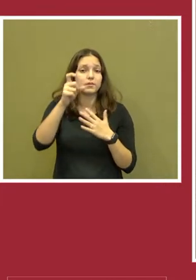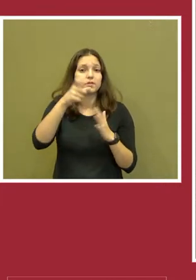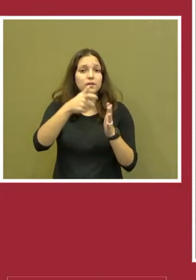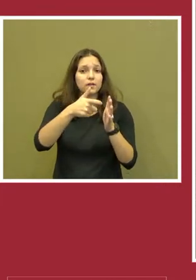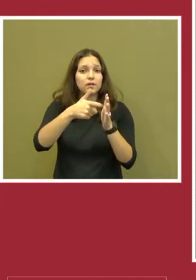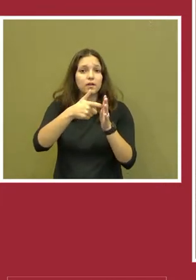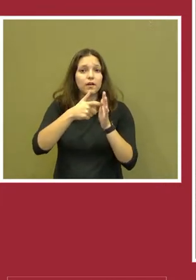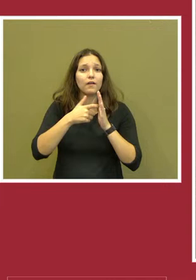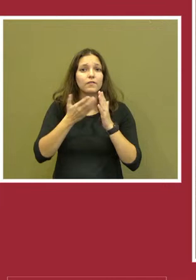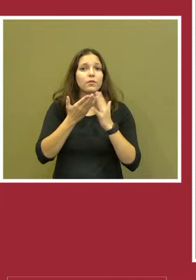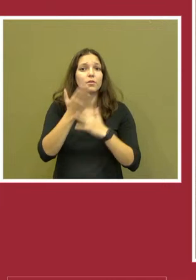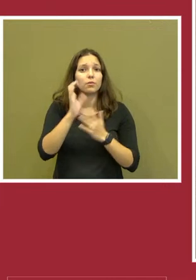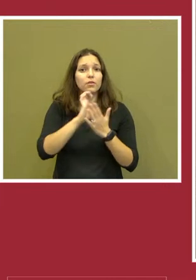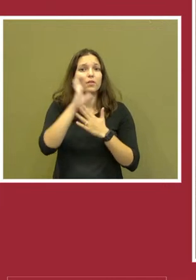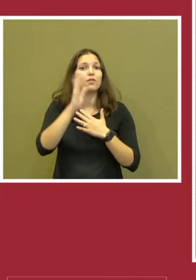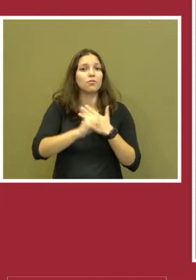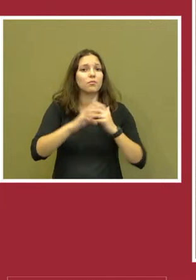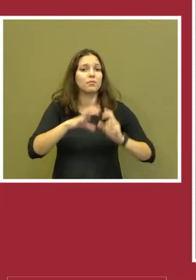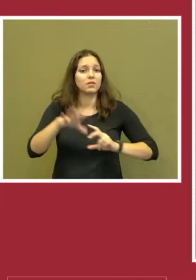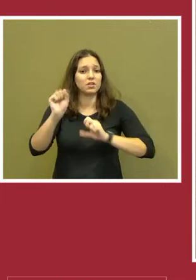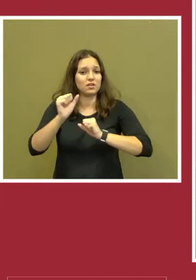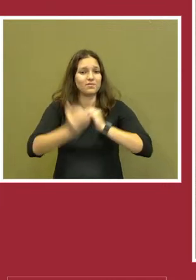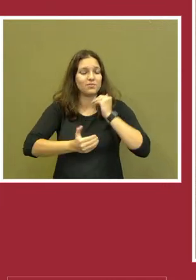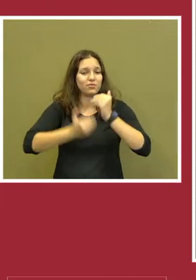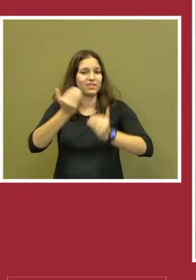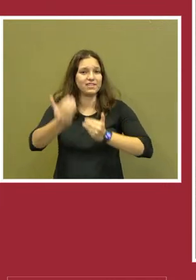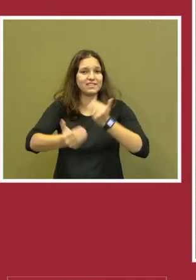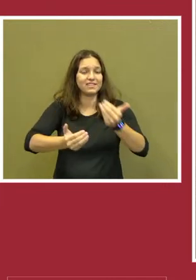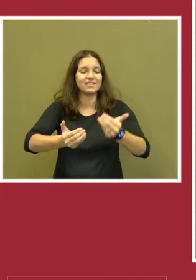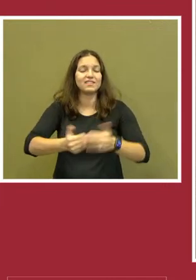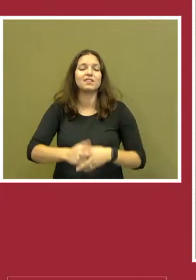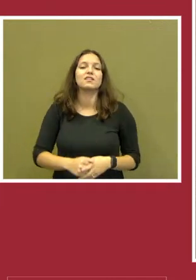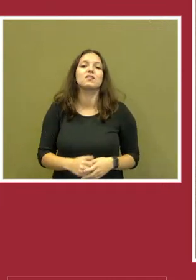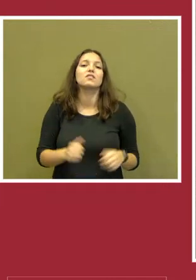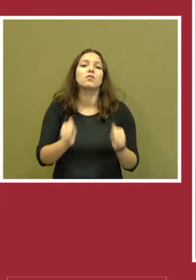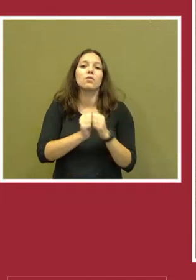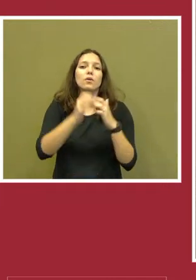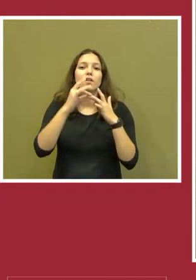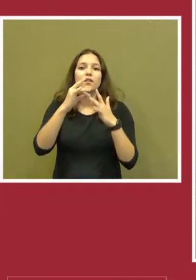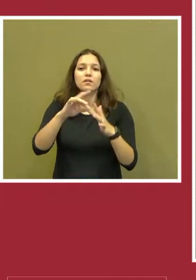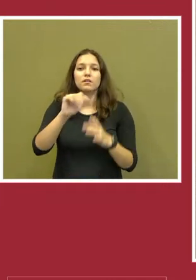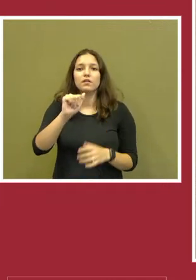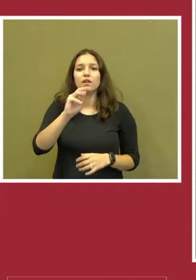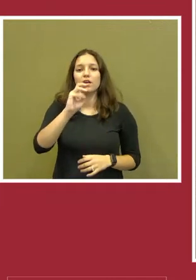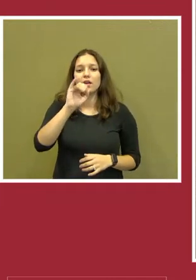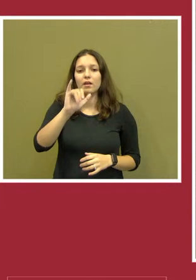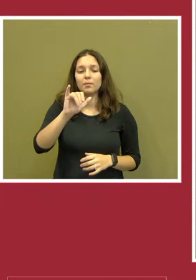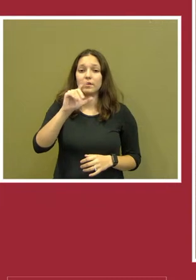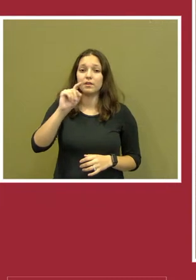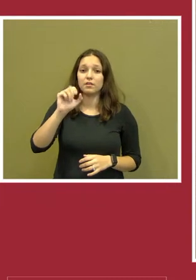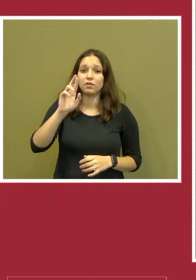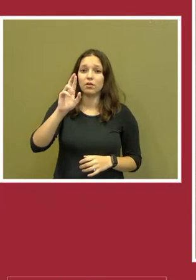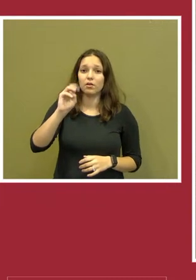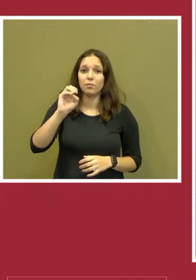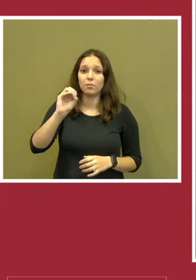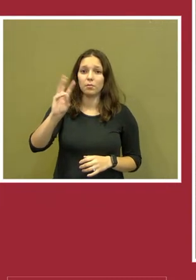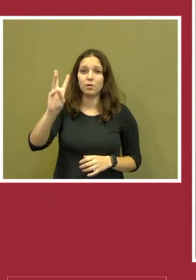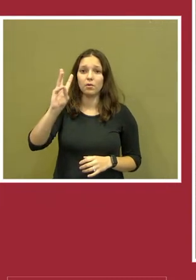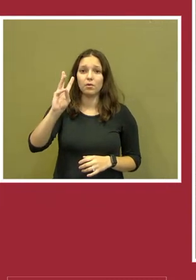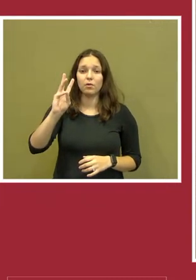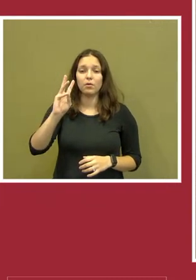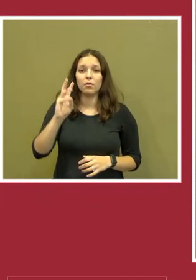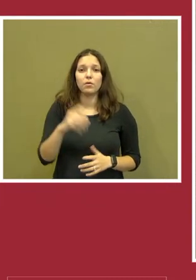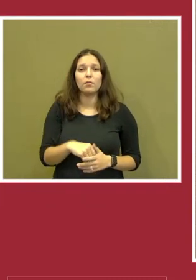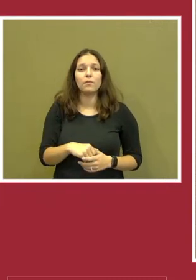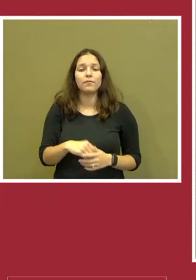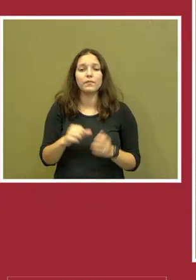go through the curriculum adoption process. And so with the leadership of Amy Tarno and Dean Richards'